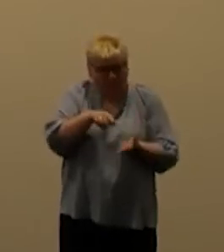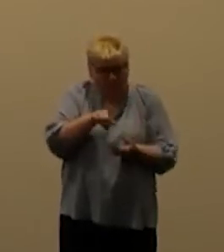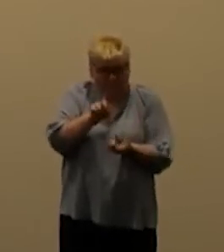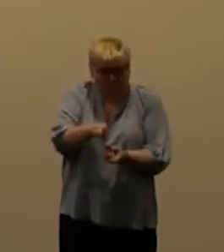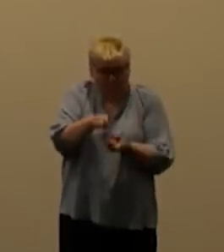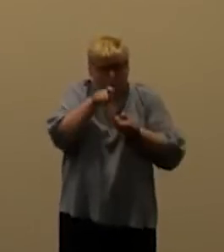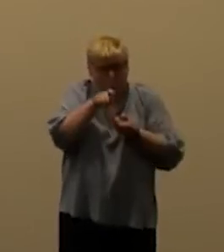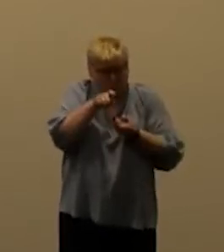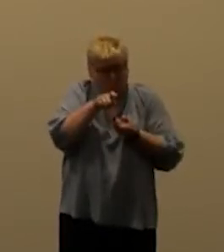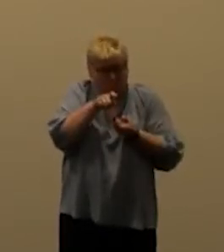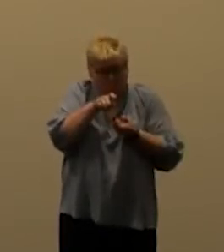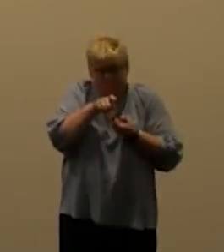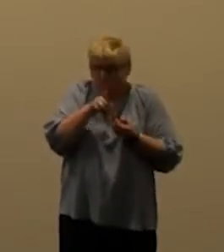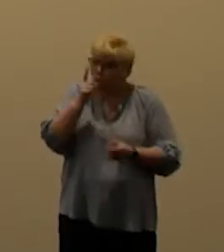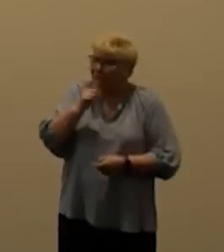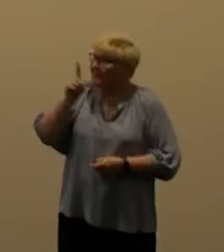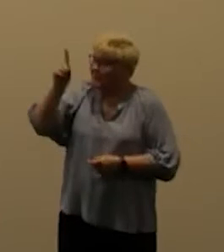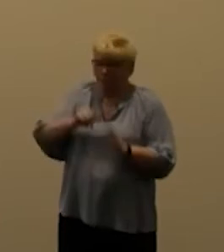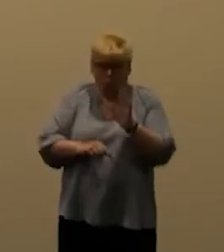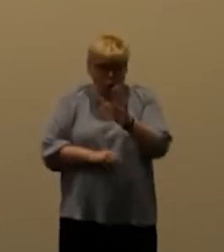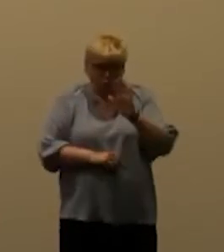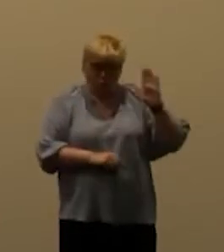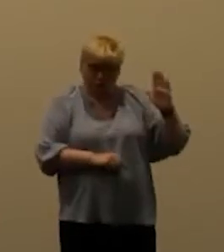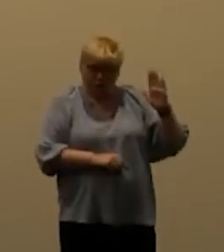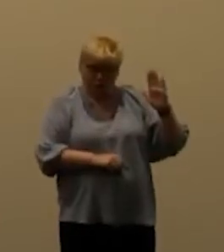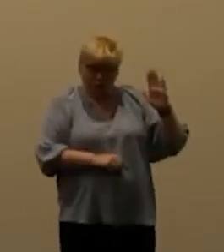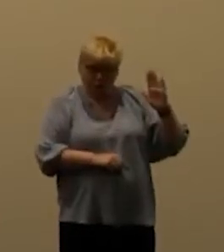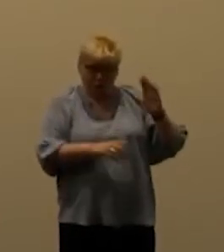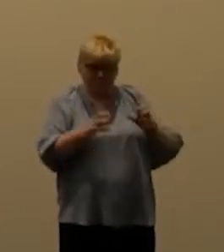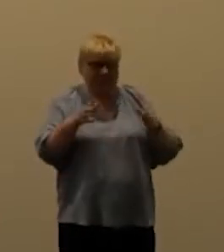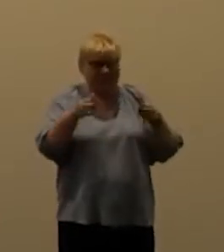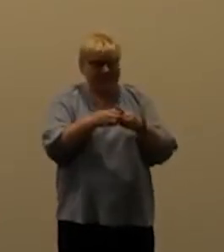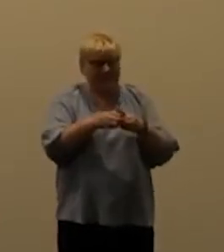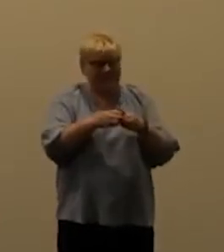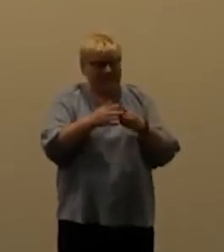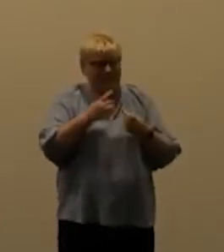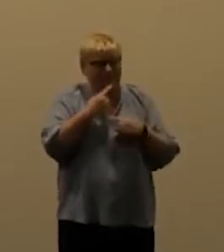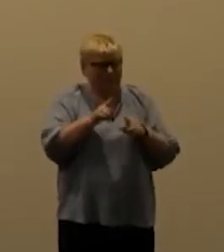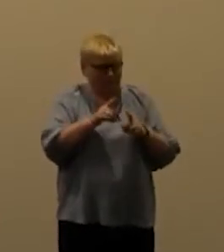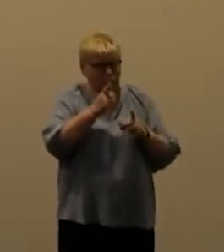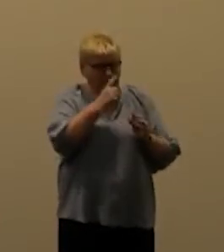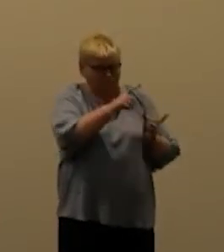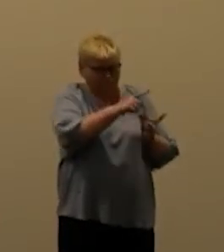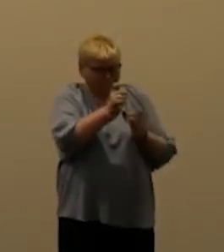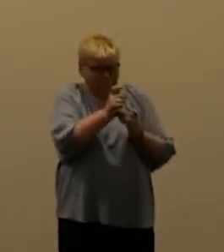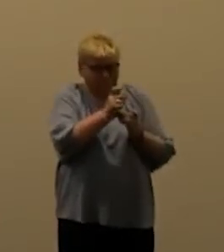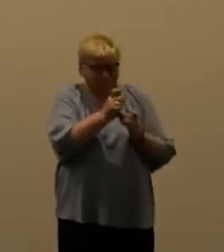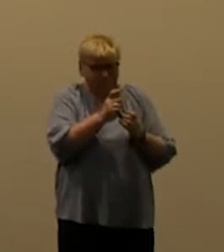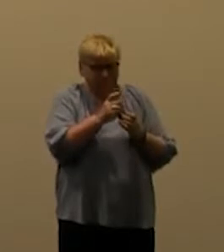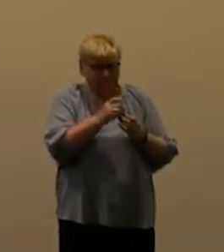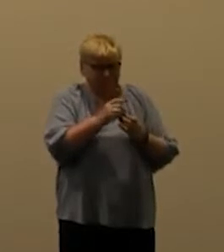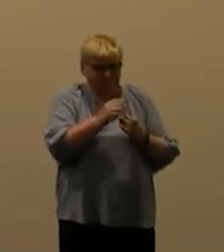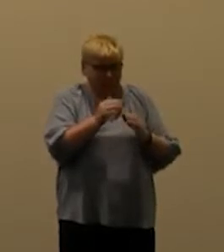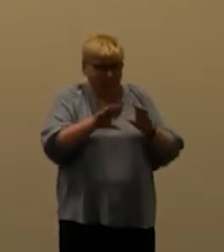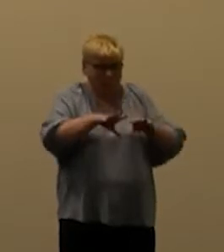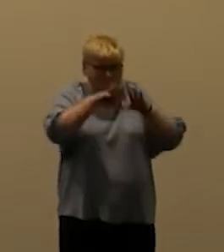pretty damn awesome. So you can just see up here on the right, I've exported a Teams message policy is the one. So we can choose to export an entire tenant